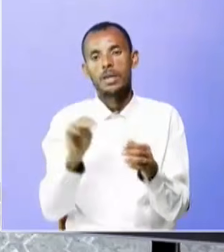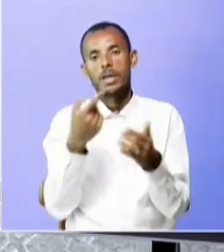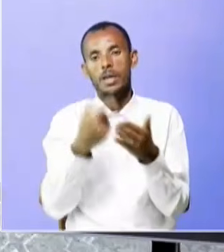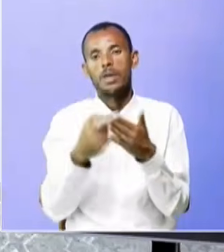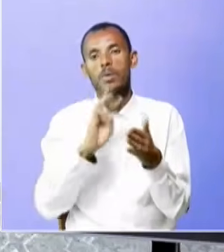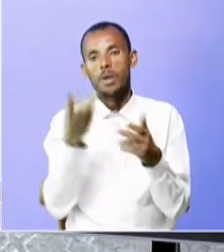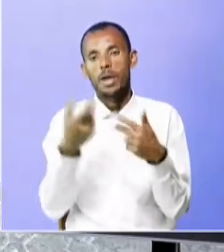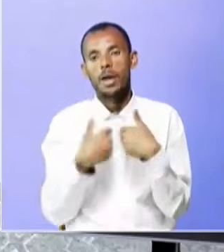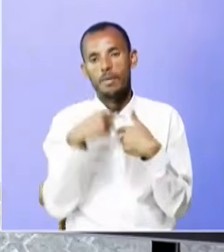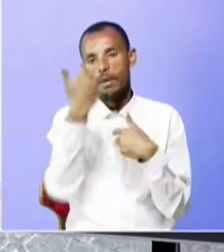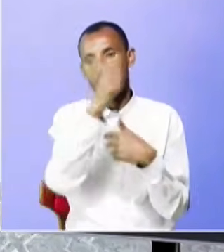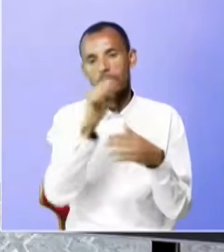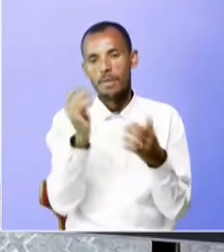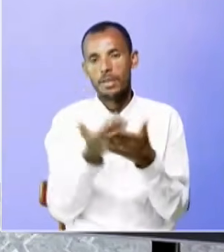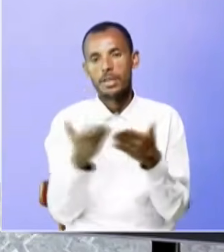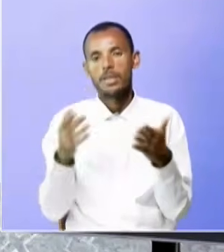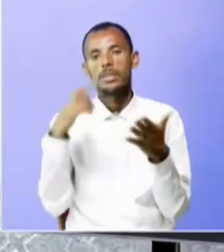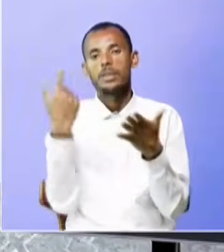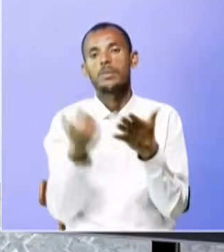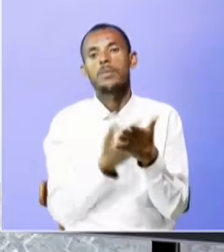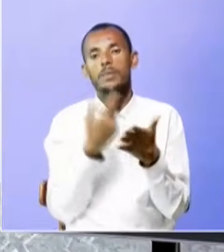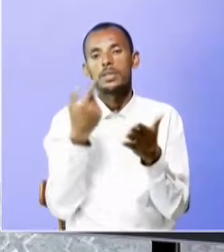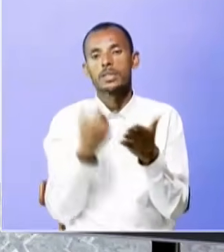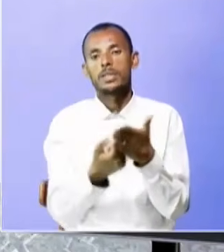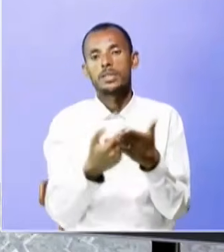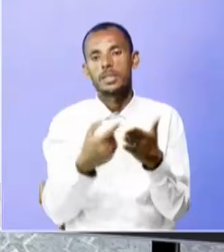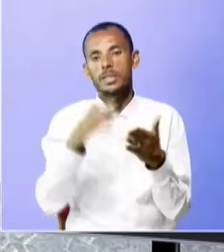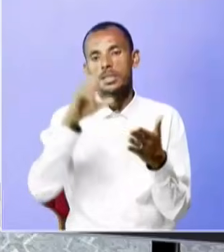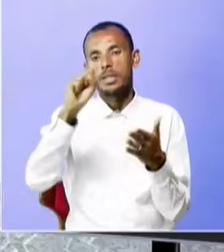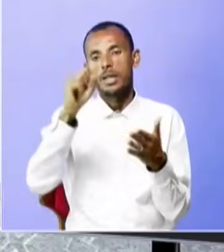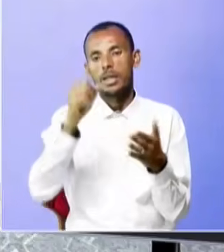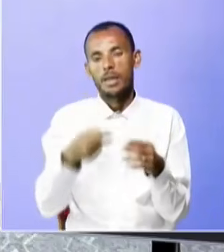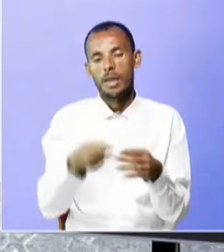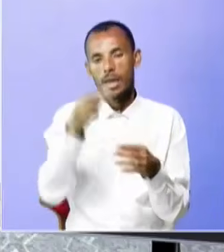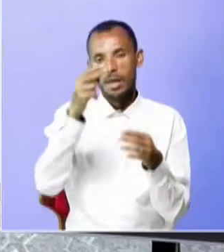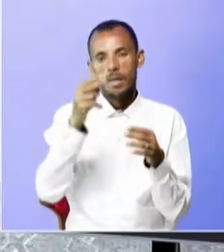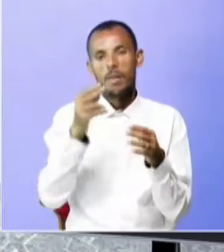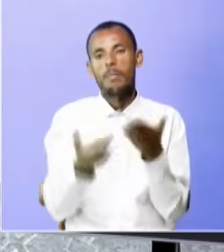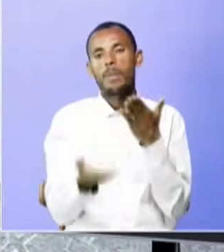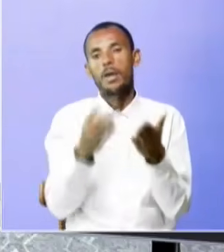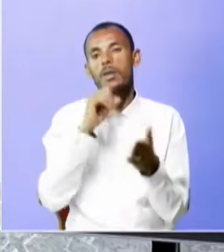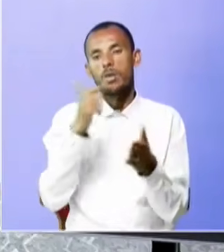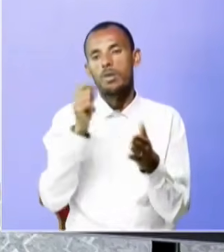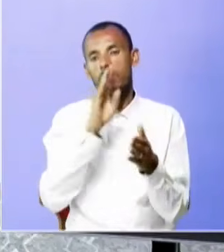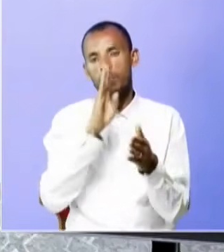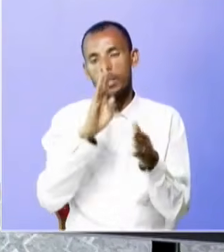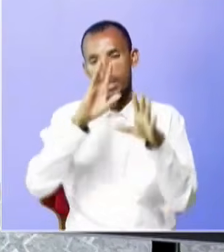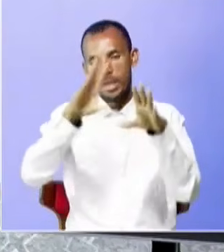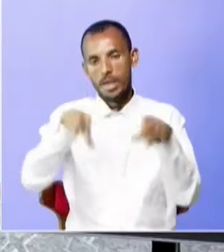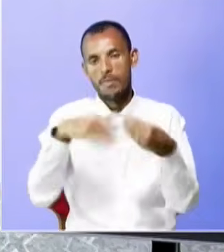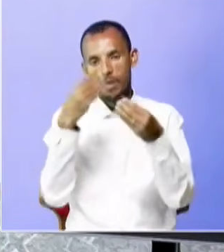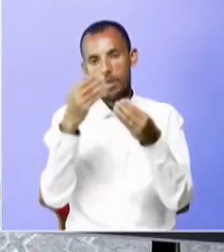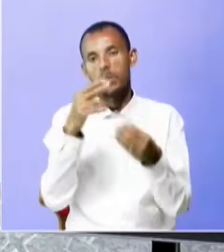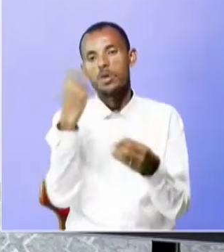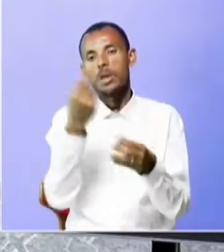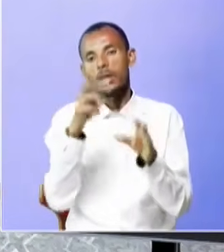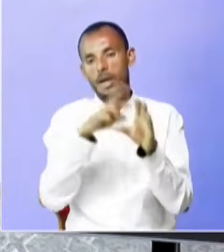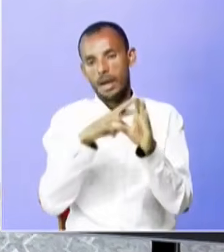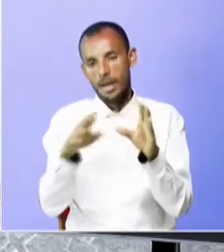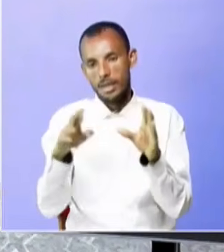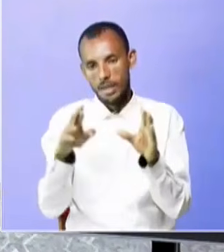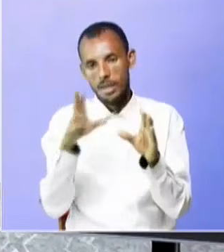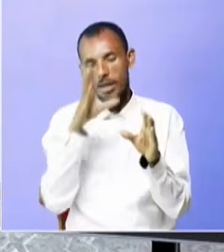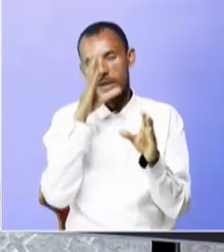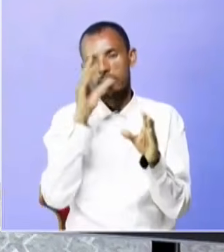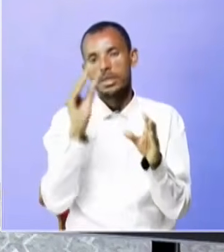everything. Sometimes this slant height may not be given. Okay, usually the radius and the height is given.